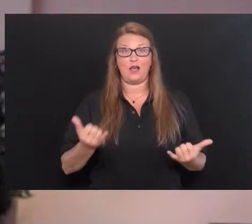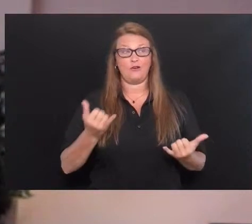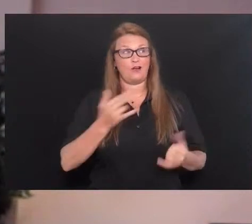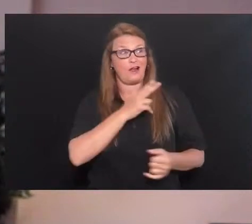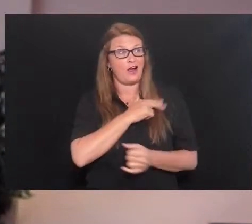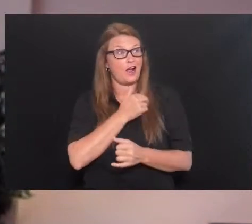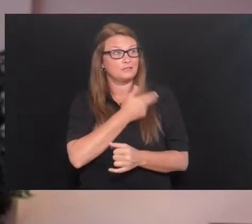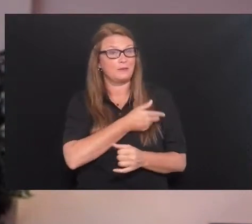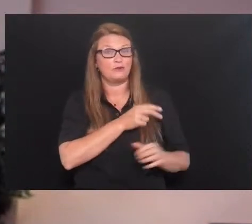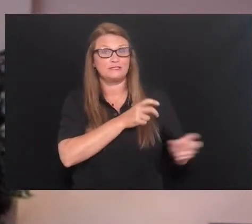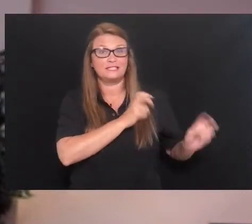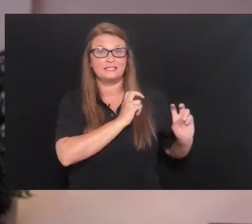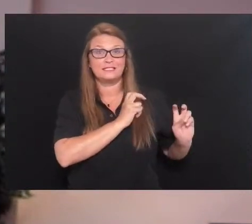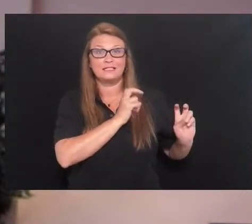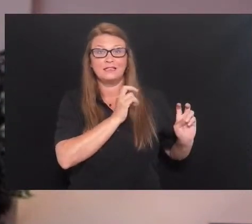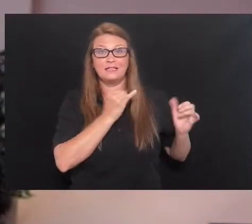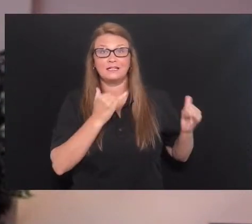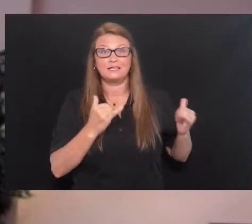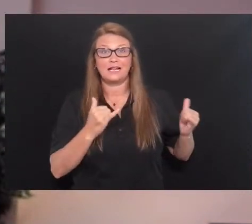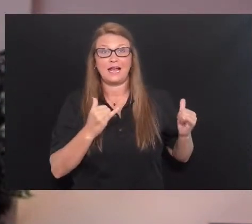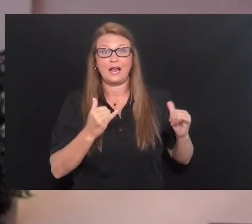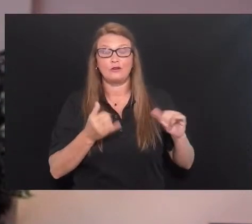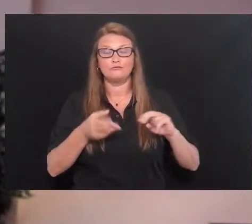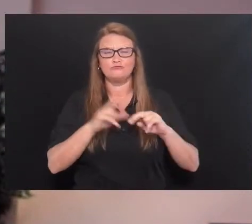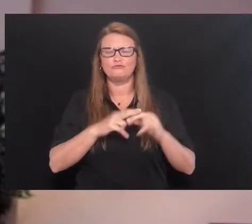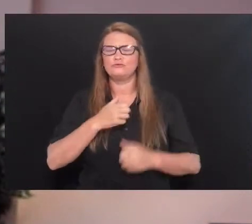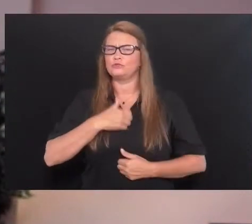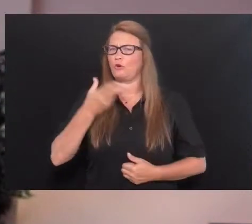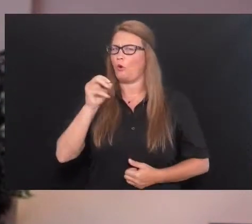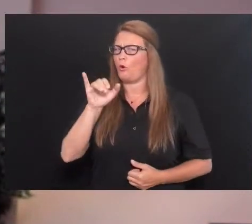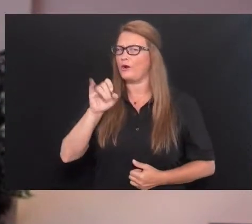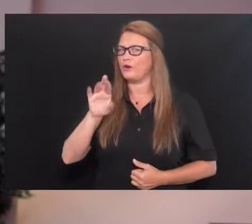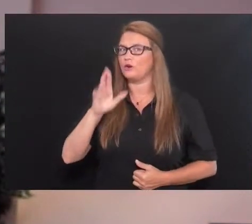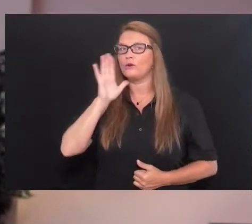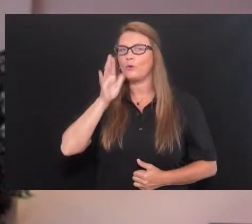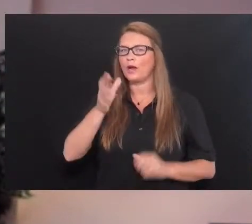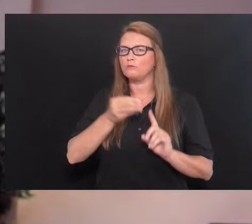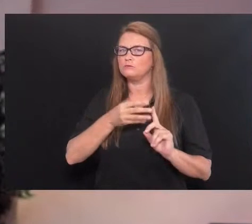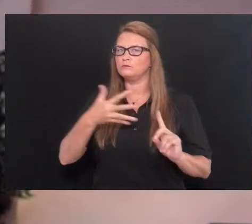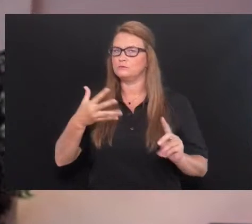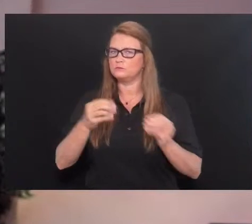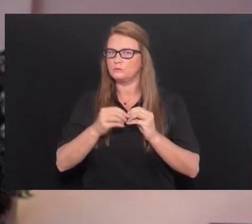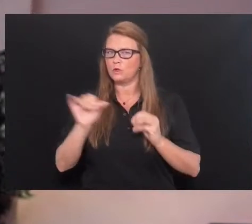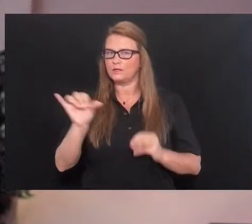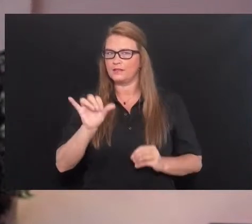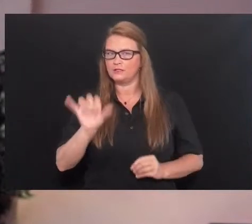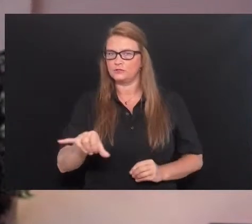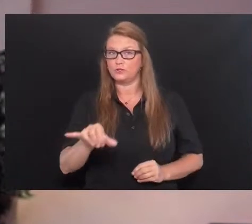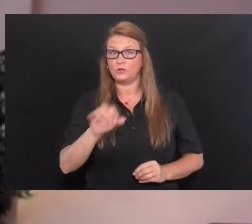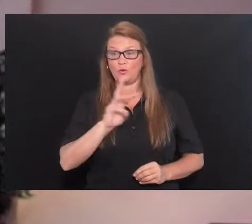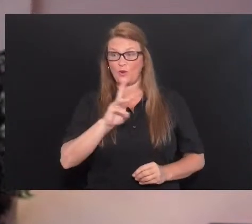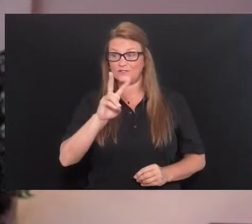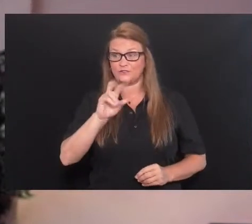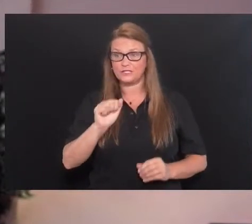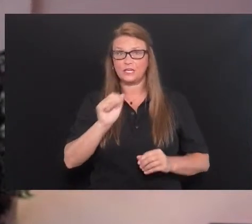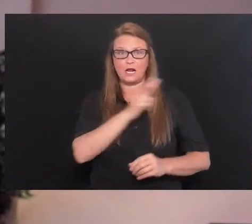systems, I know General Hoyer will touch on this as well, but we have seen more people in West Virginia hospitals and